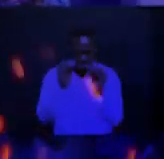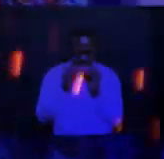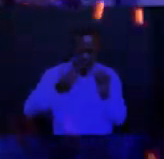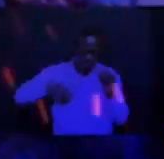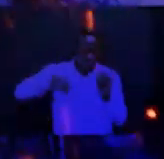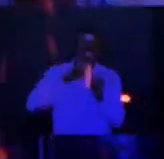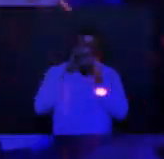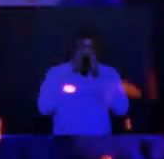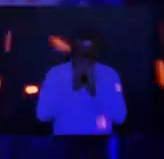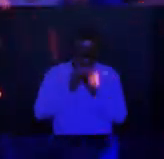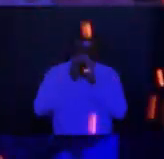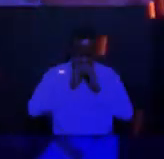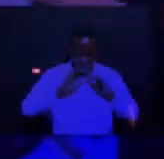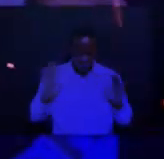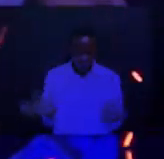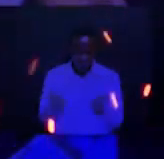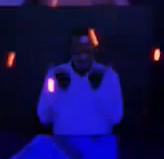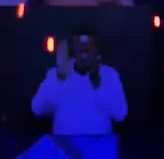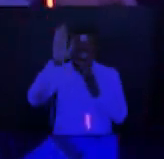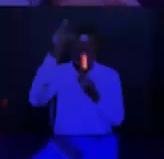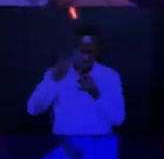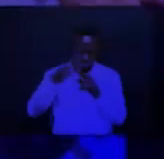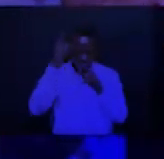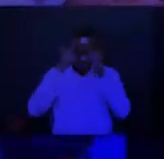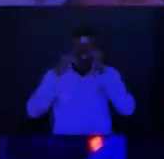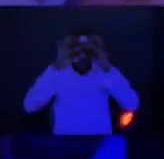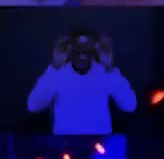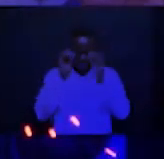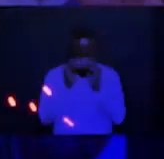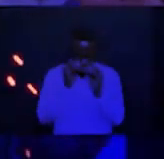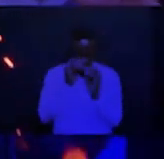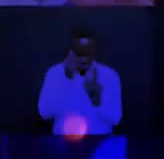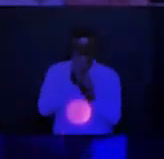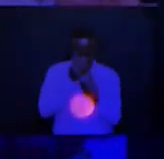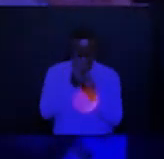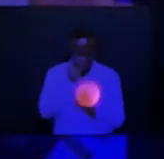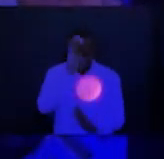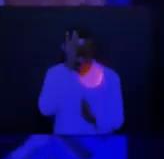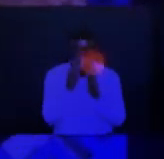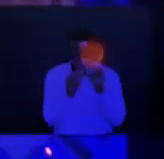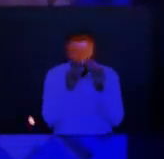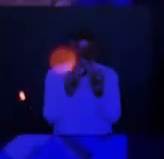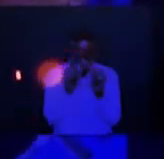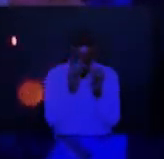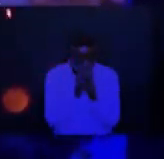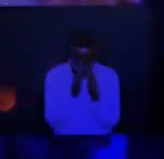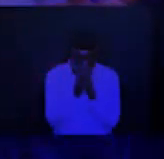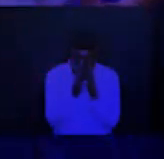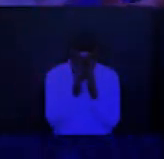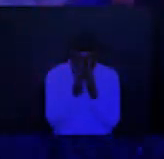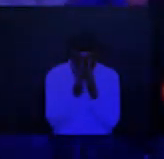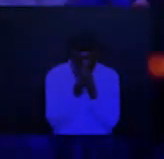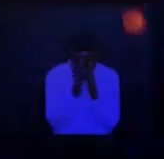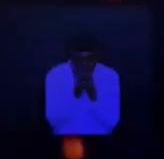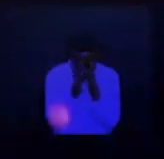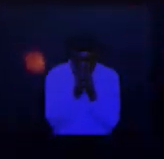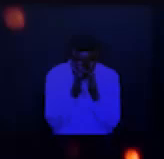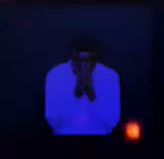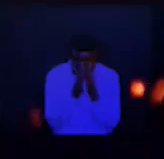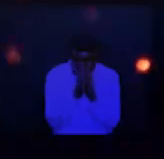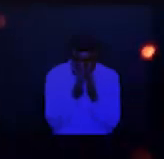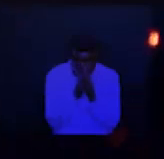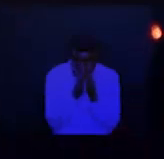give it all to him. Bale masonde kapai. Bale masonde kapai. Ale konyata